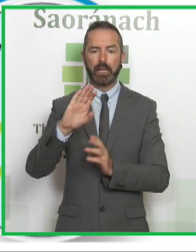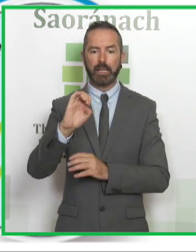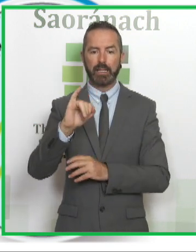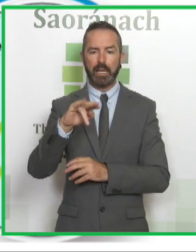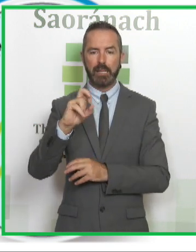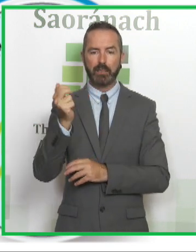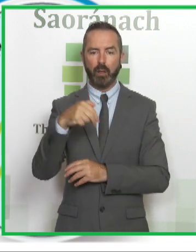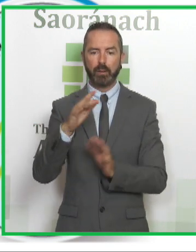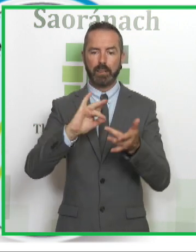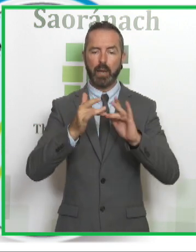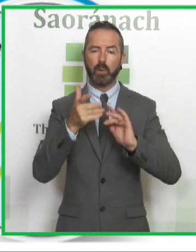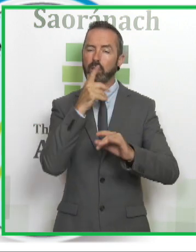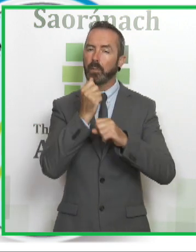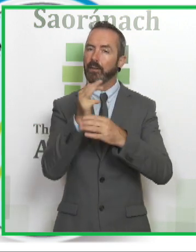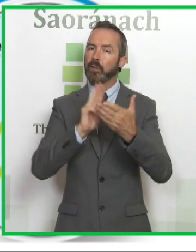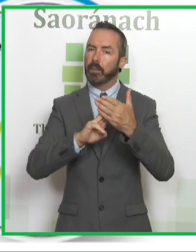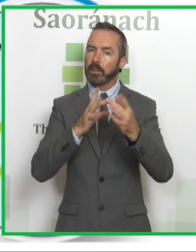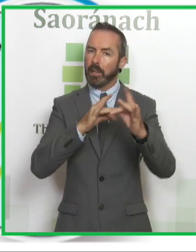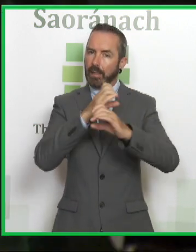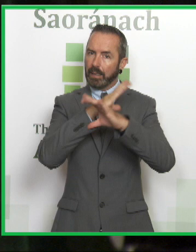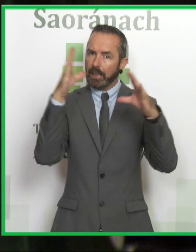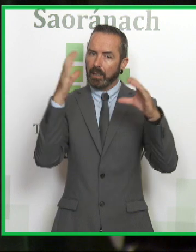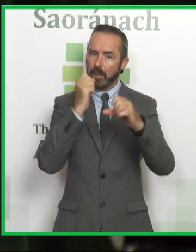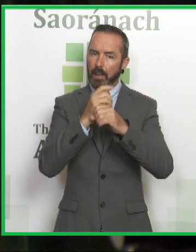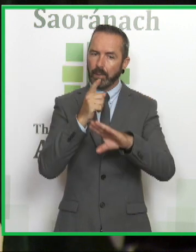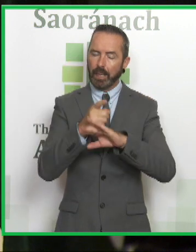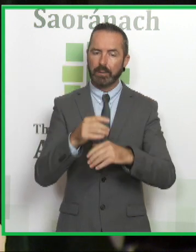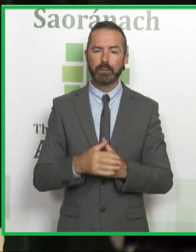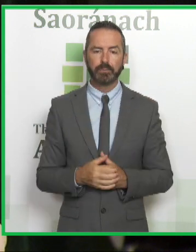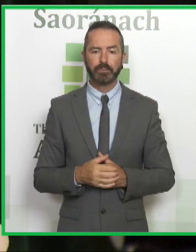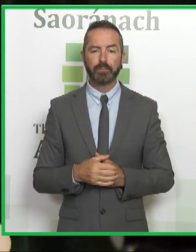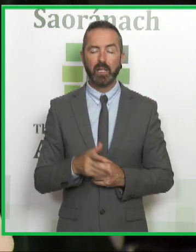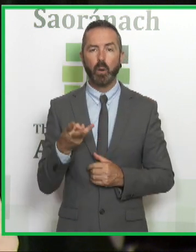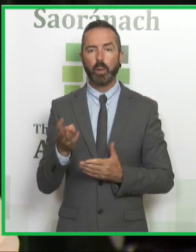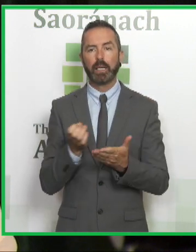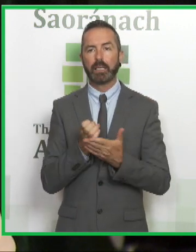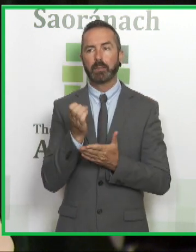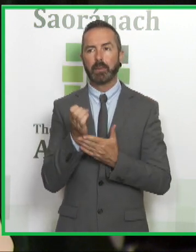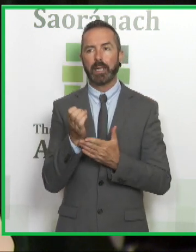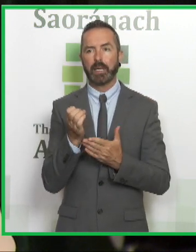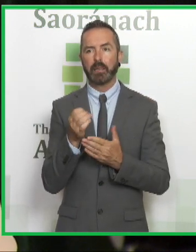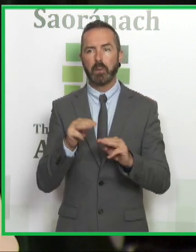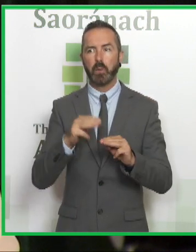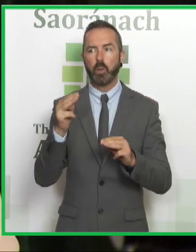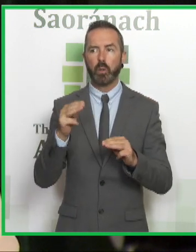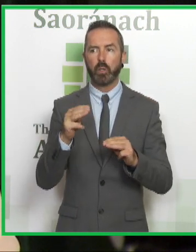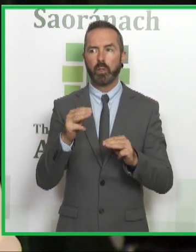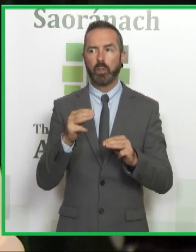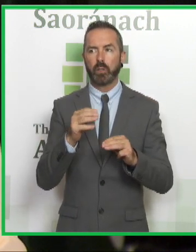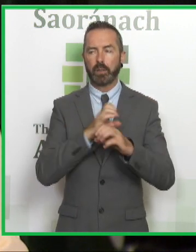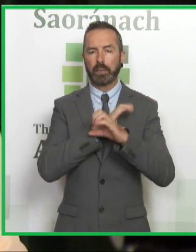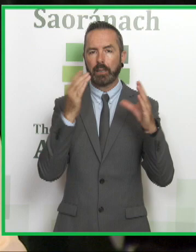about now in 2 minutes. I'll make it really clear. I know that might look a little bit confusing, but I'll explain a little bit better now in a